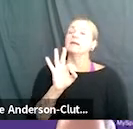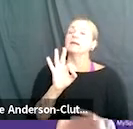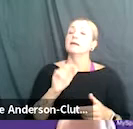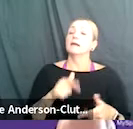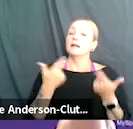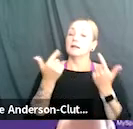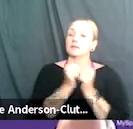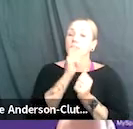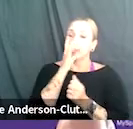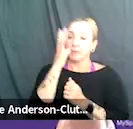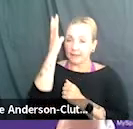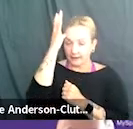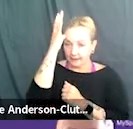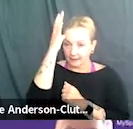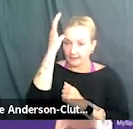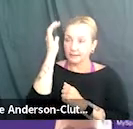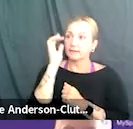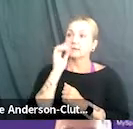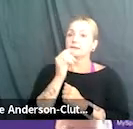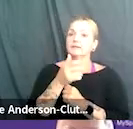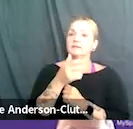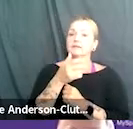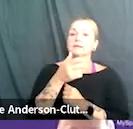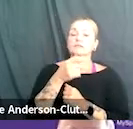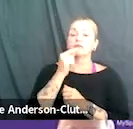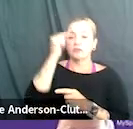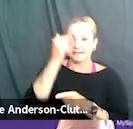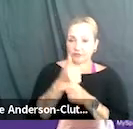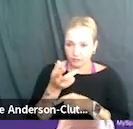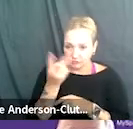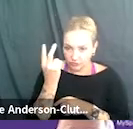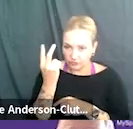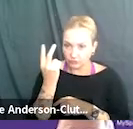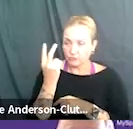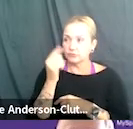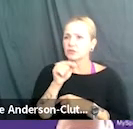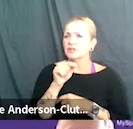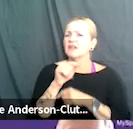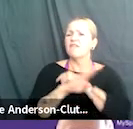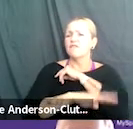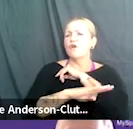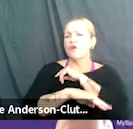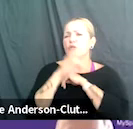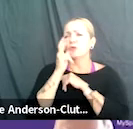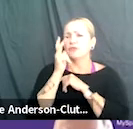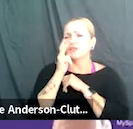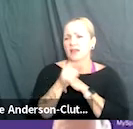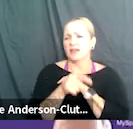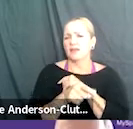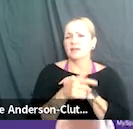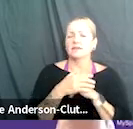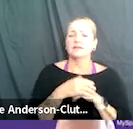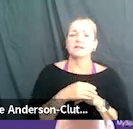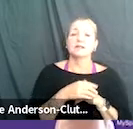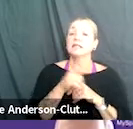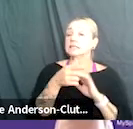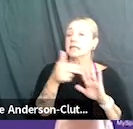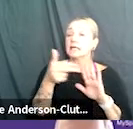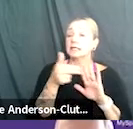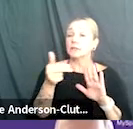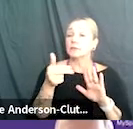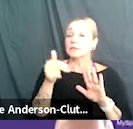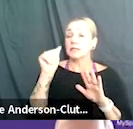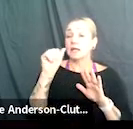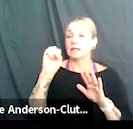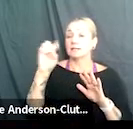so he was born late in the year. He was referred by his pediatrician due to repetitive behaviors. So he was diagnosed with autism at the age of